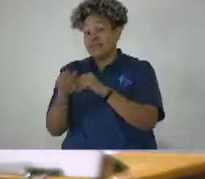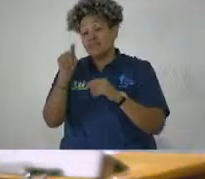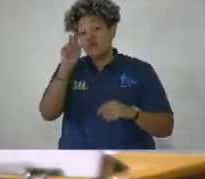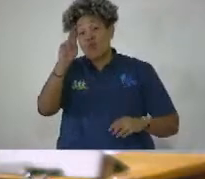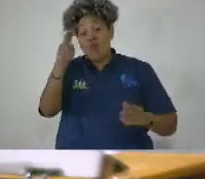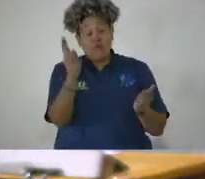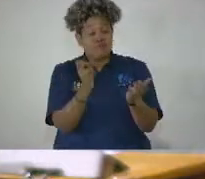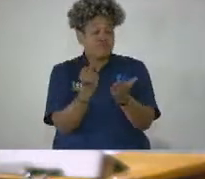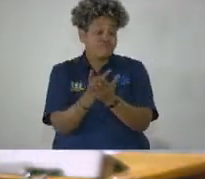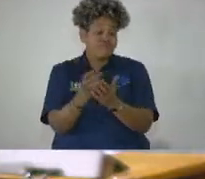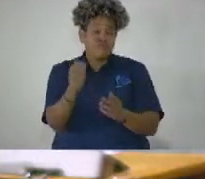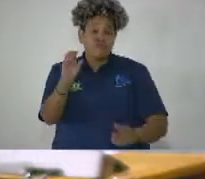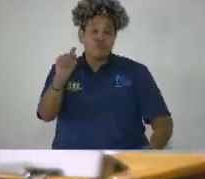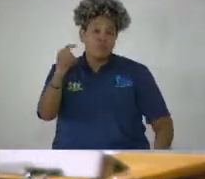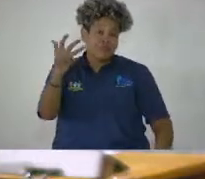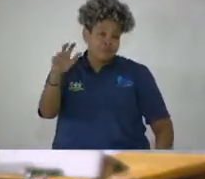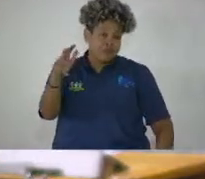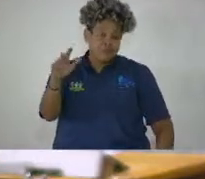in October,